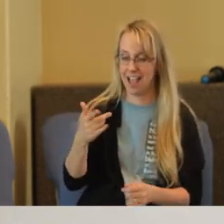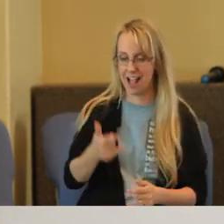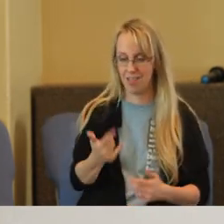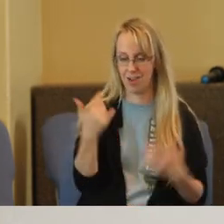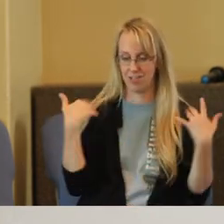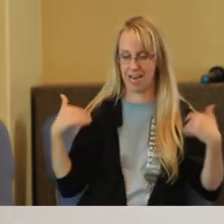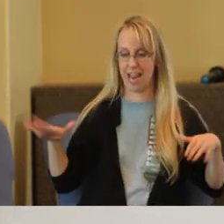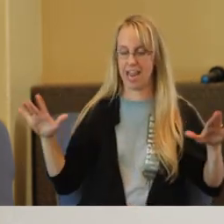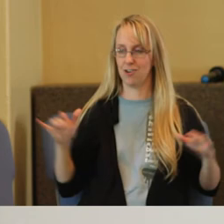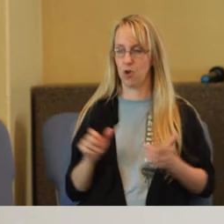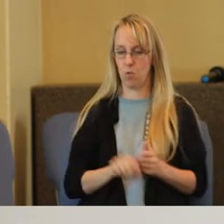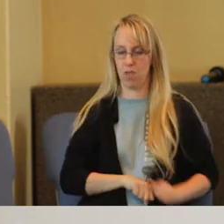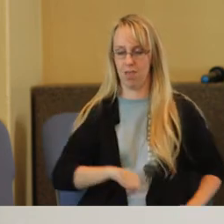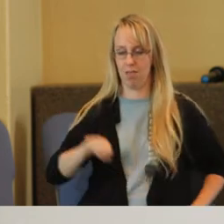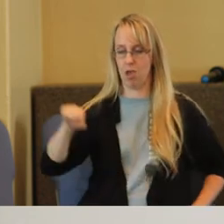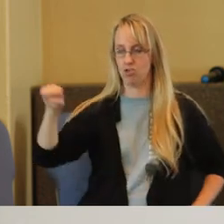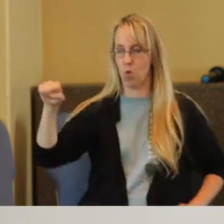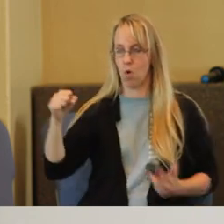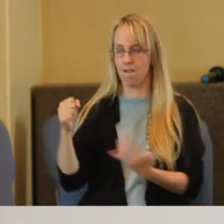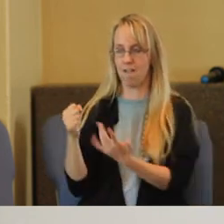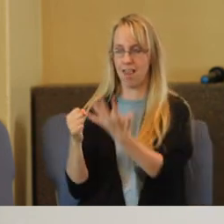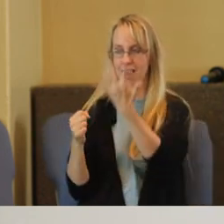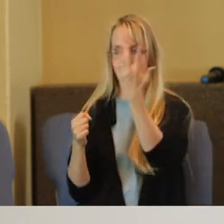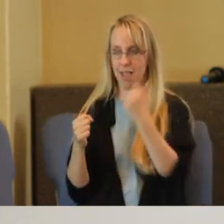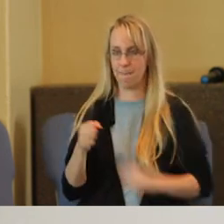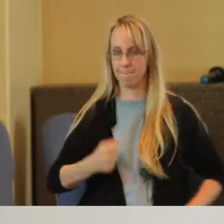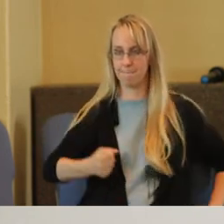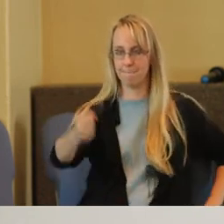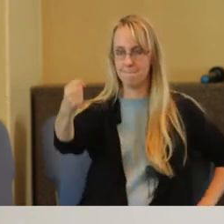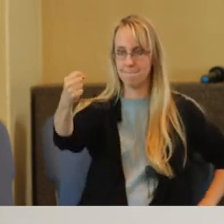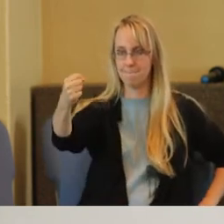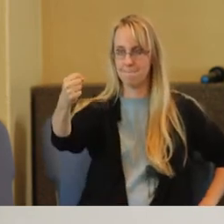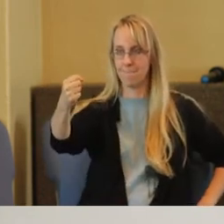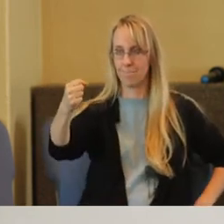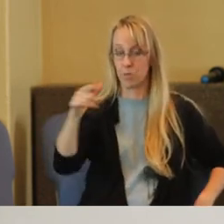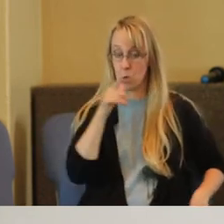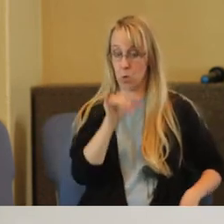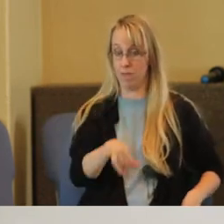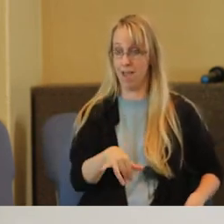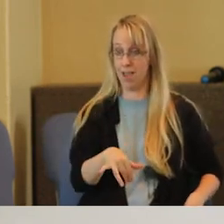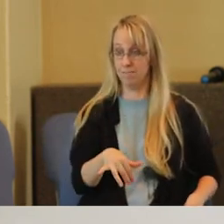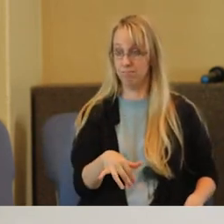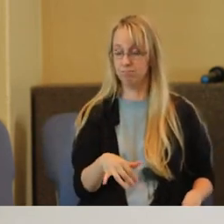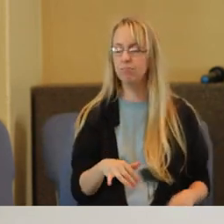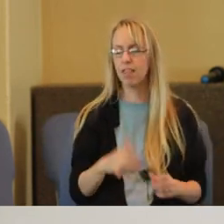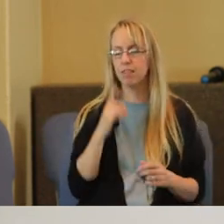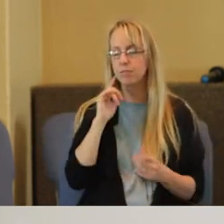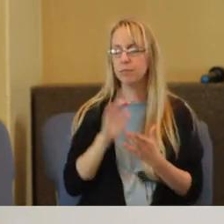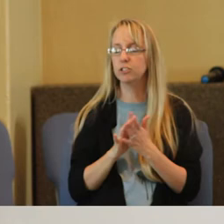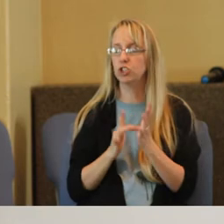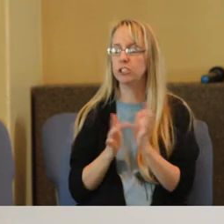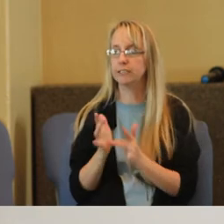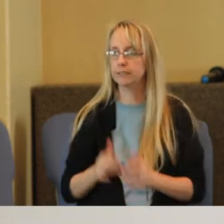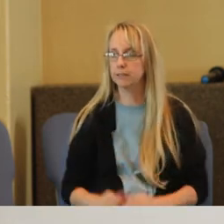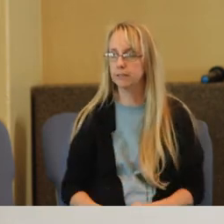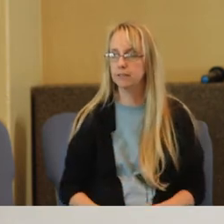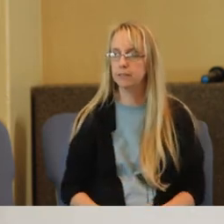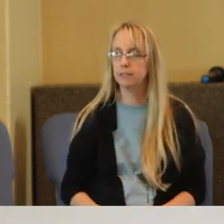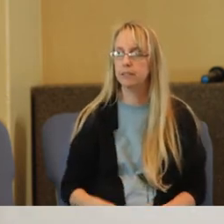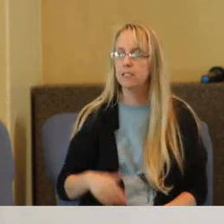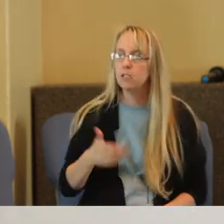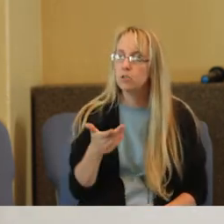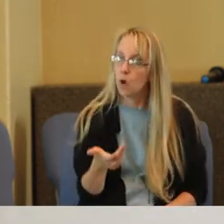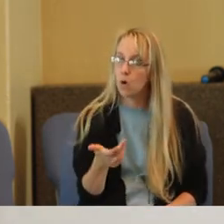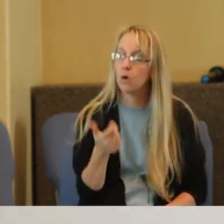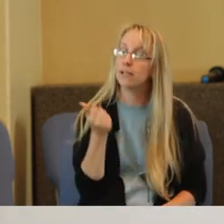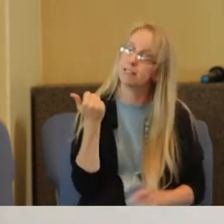think that is? It's Jesus. It's Jesus. So, does all that Jesus